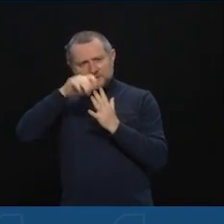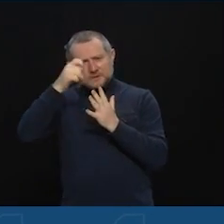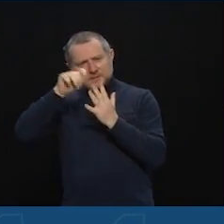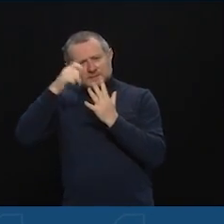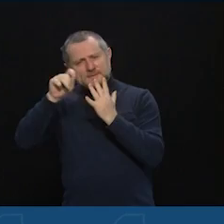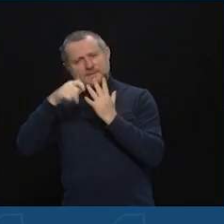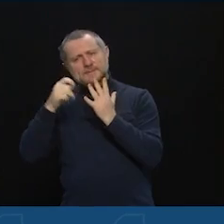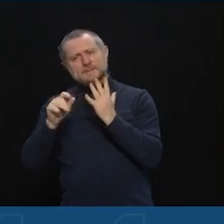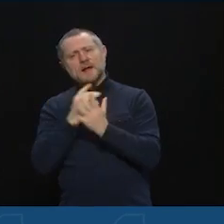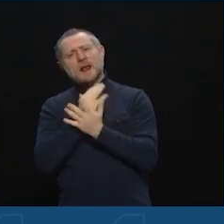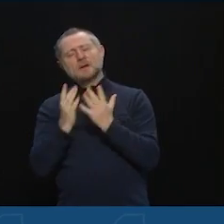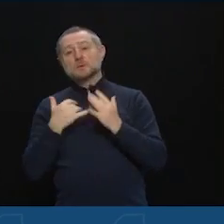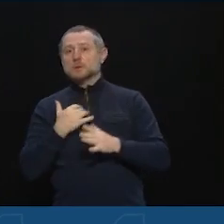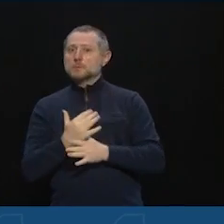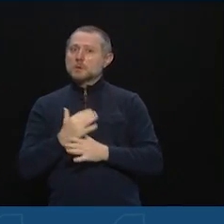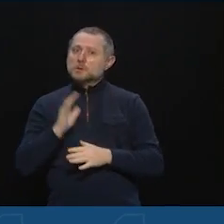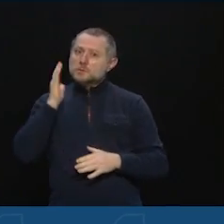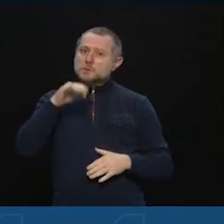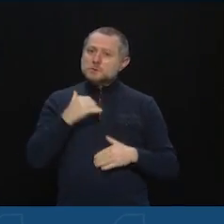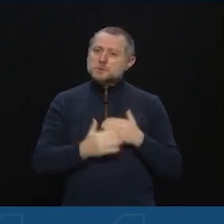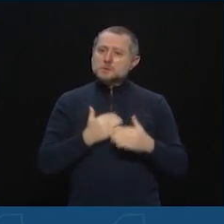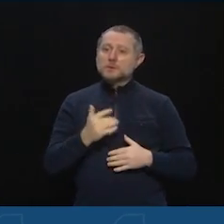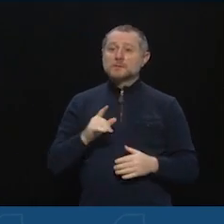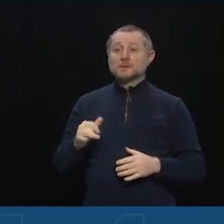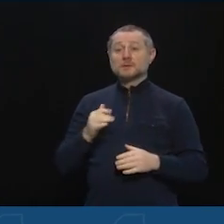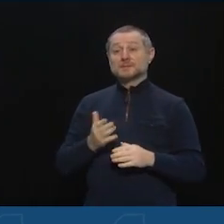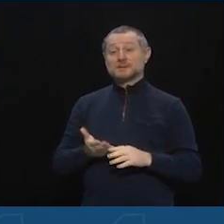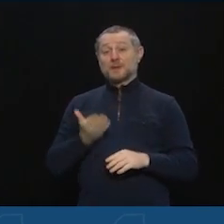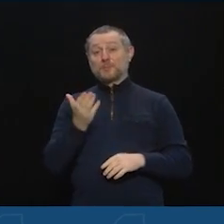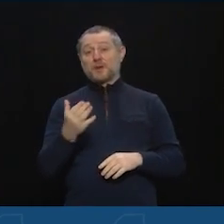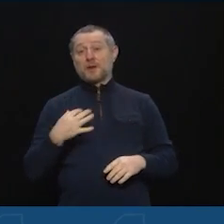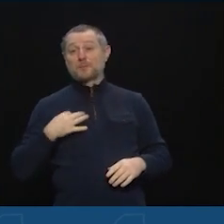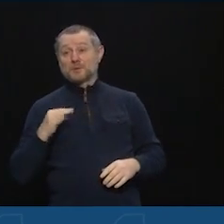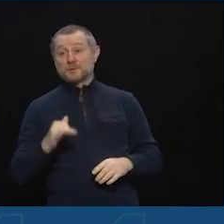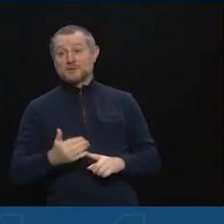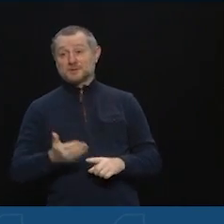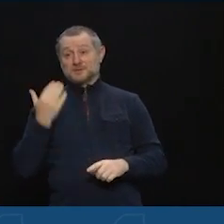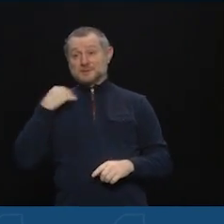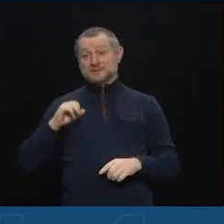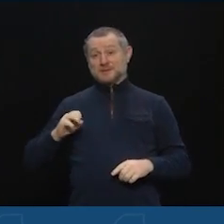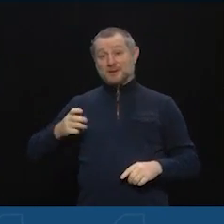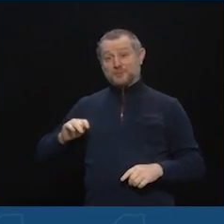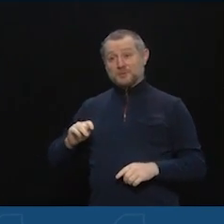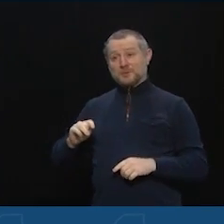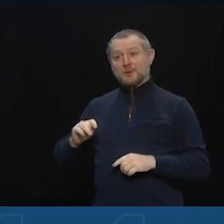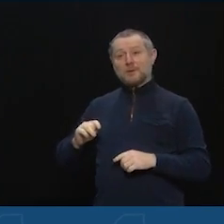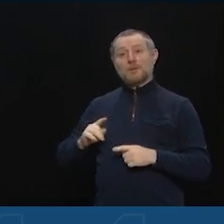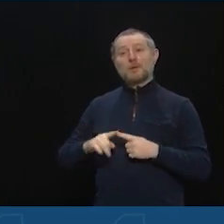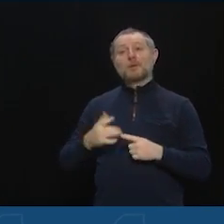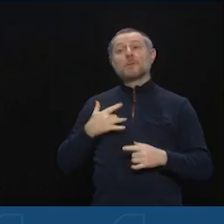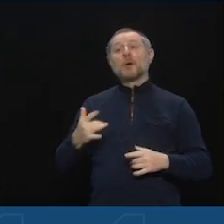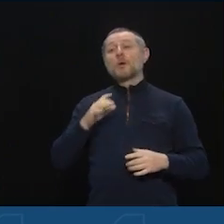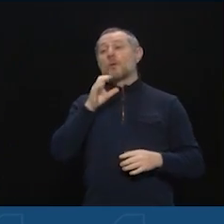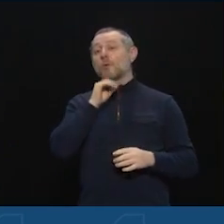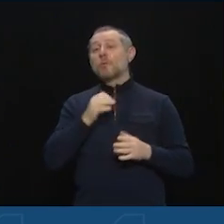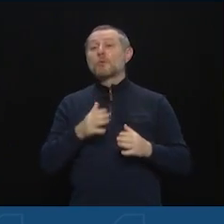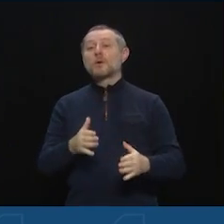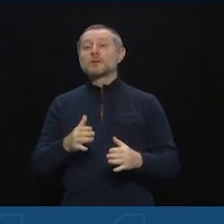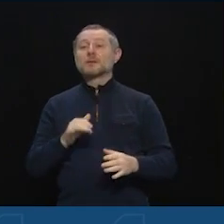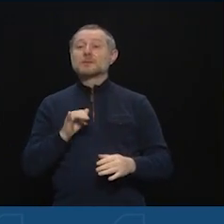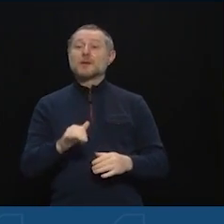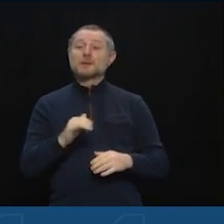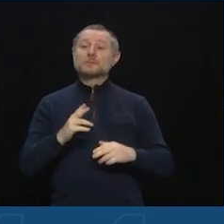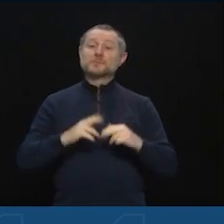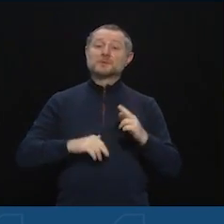And so you submitted an application back in September, a traditional path for on-premise